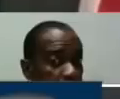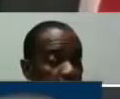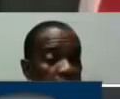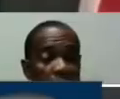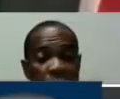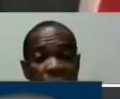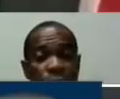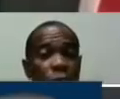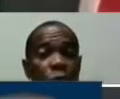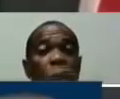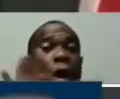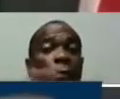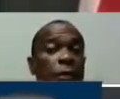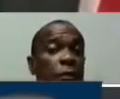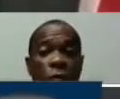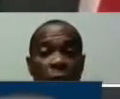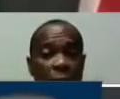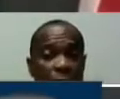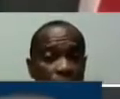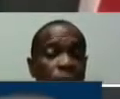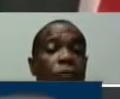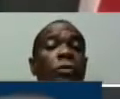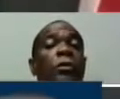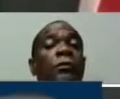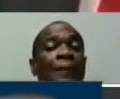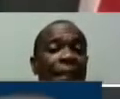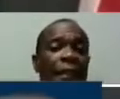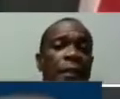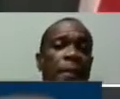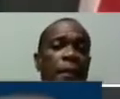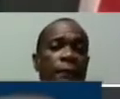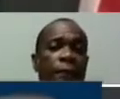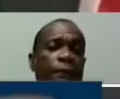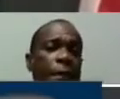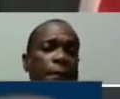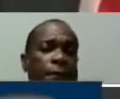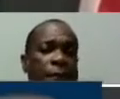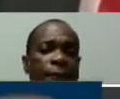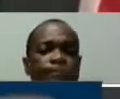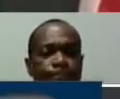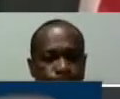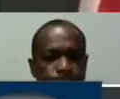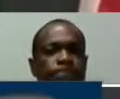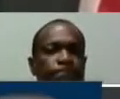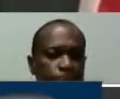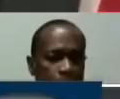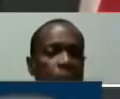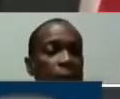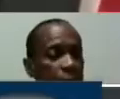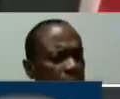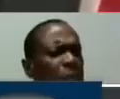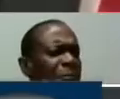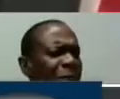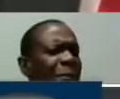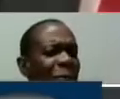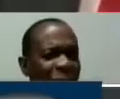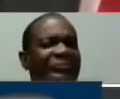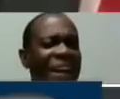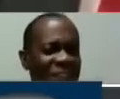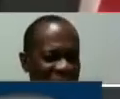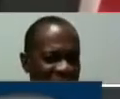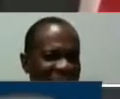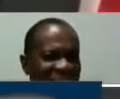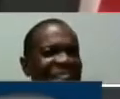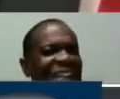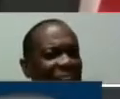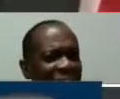we have to get the benefit of the vaccination program so that people who are vaccinated can have some kind of activity which they